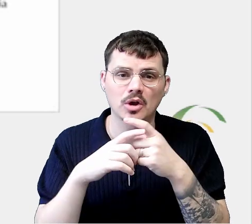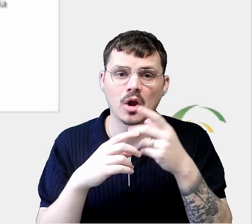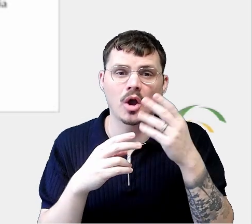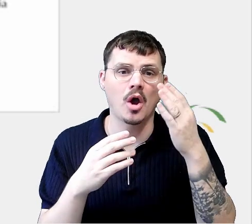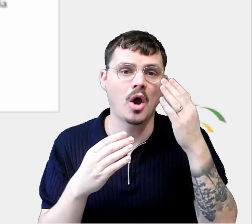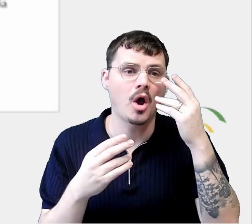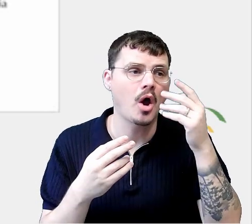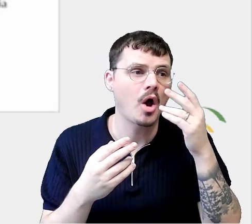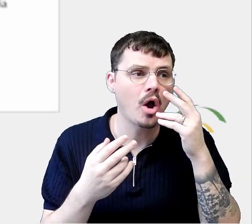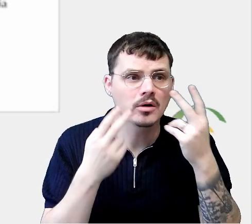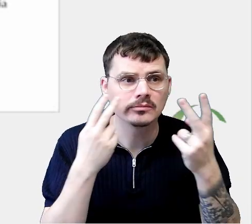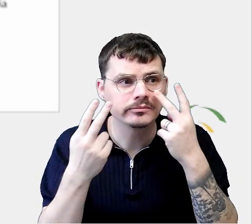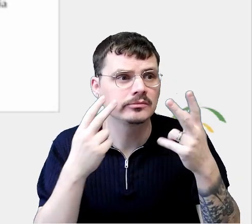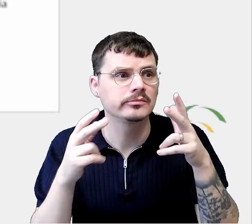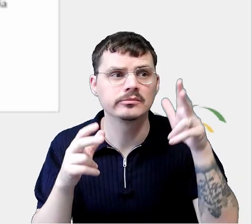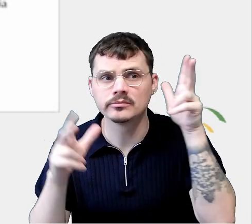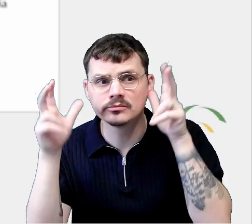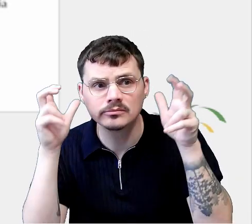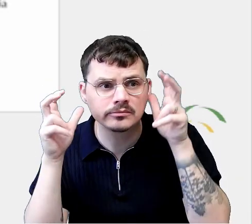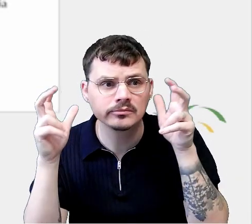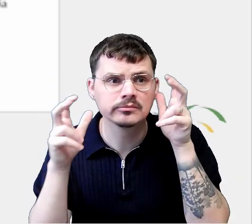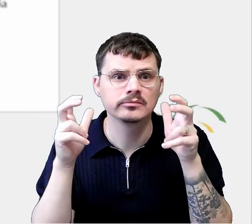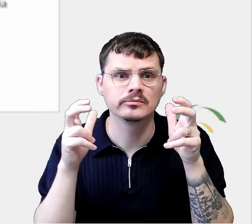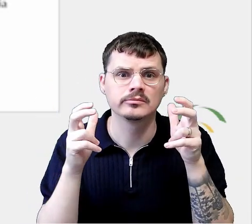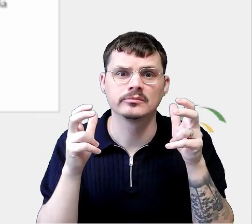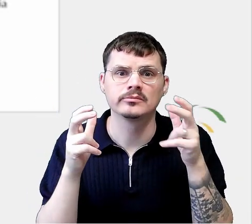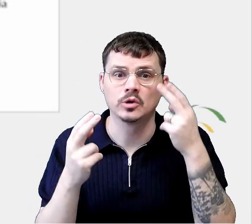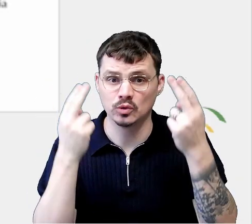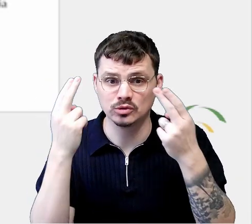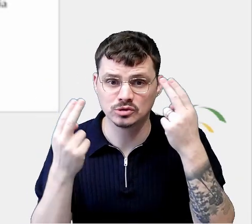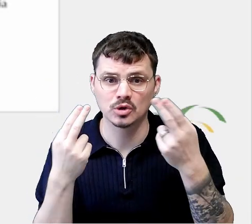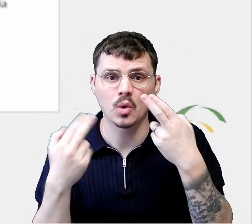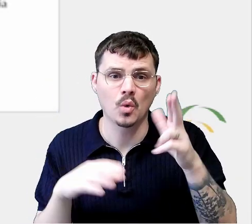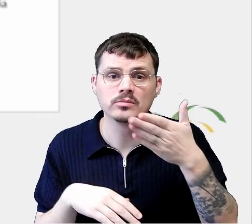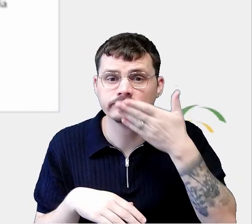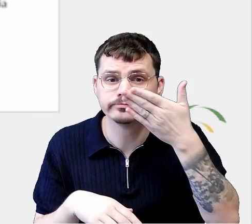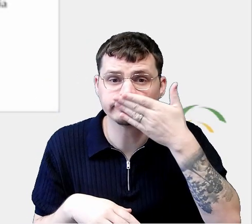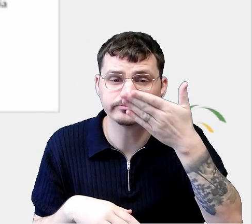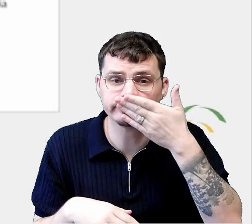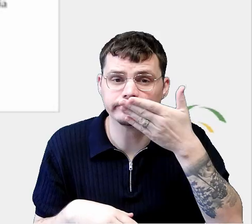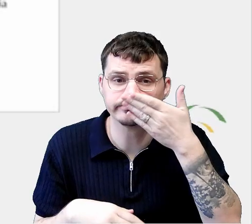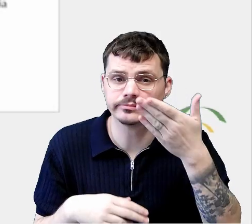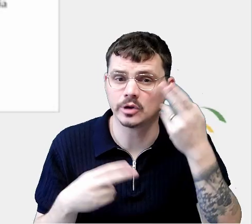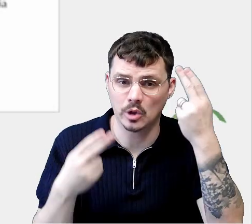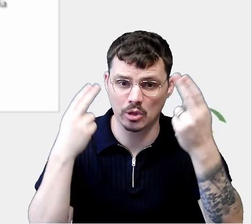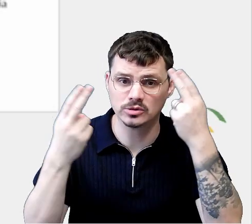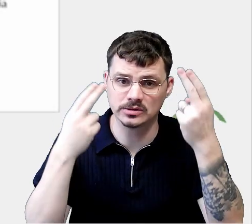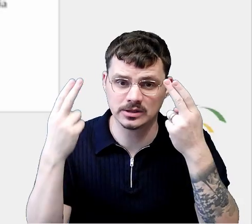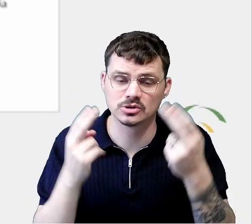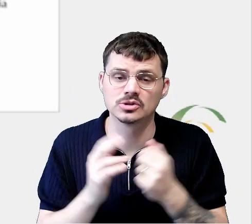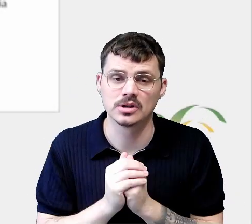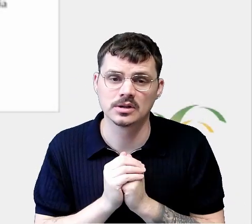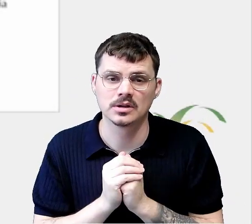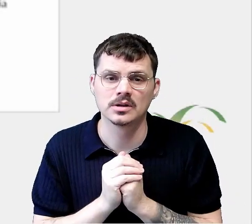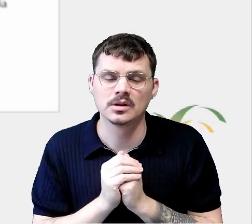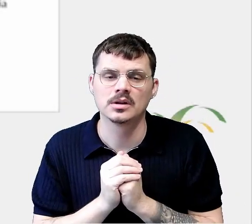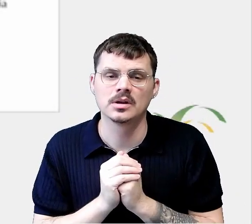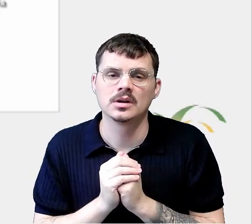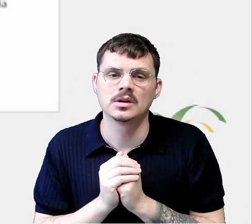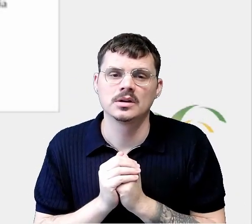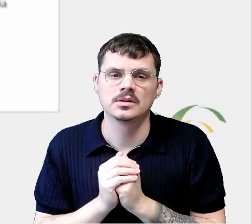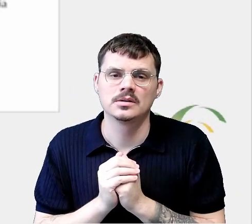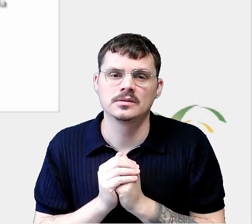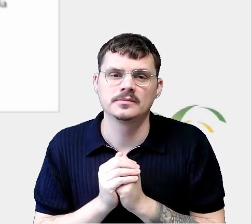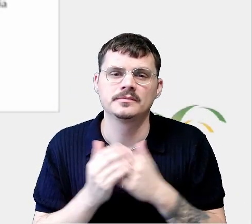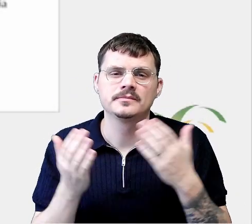visual hallucinations. They may have olfactory hallucinations. They may